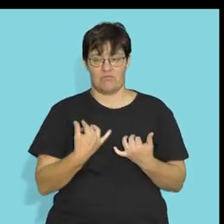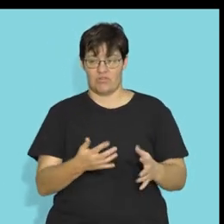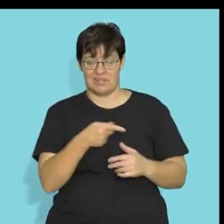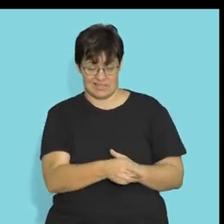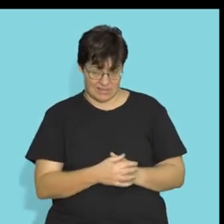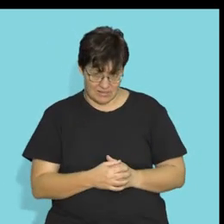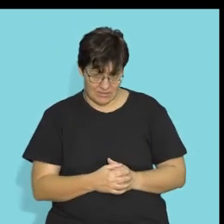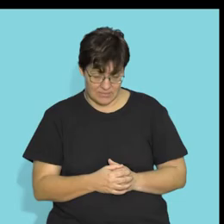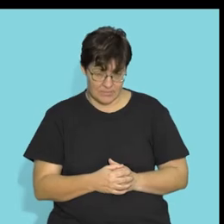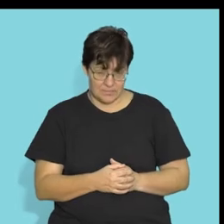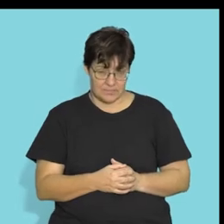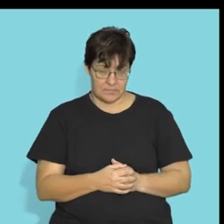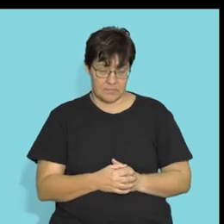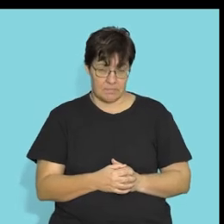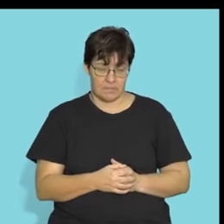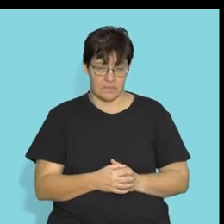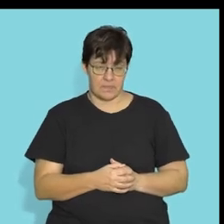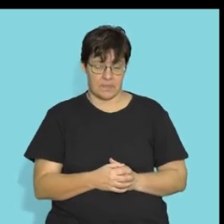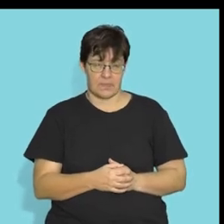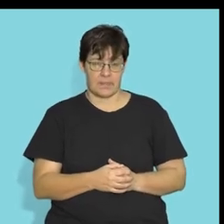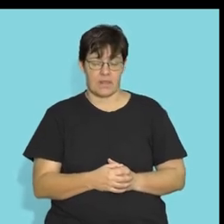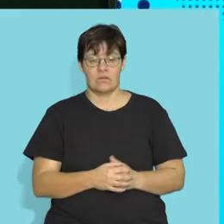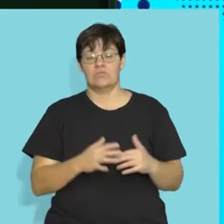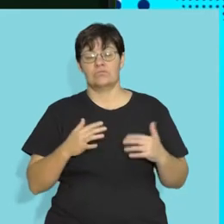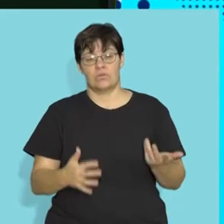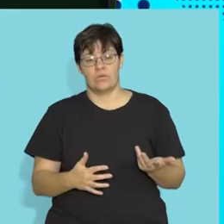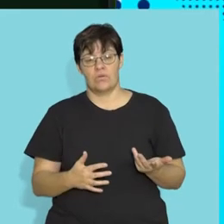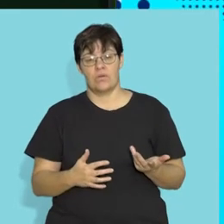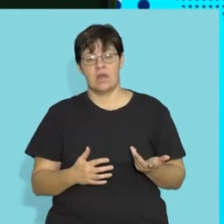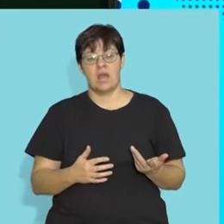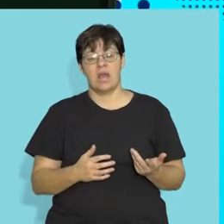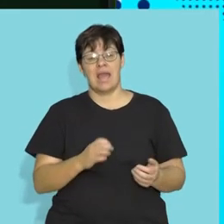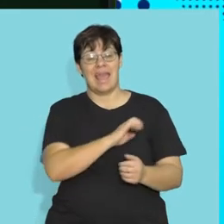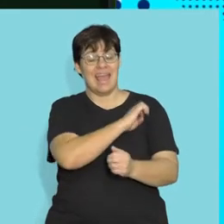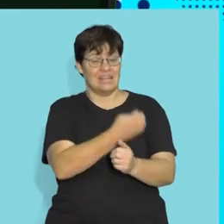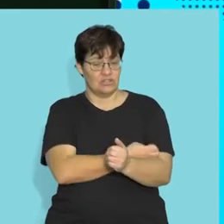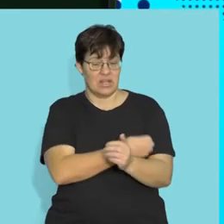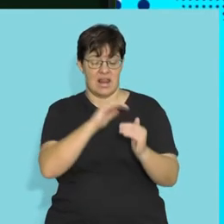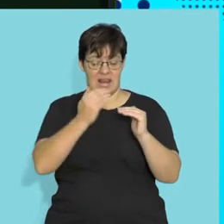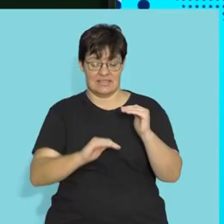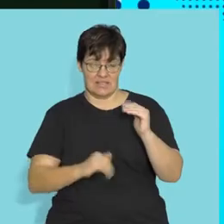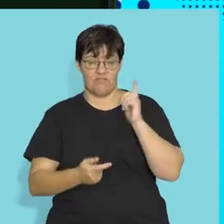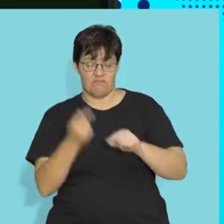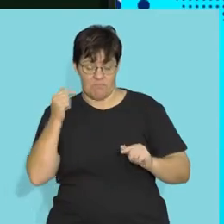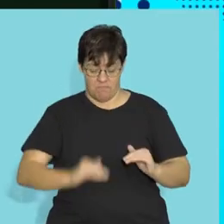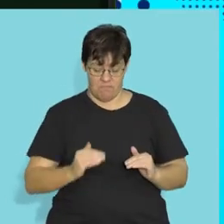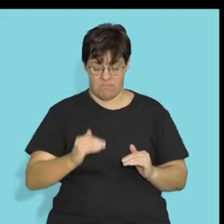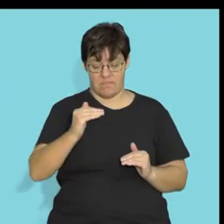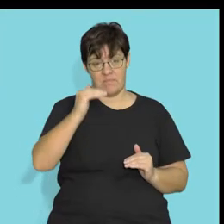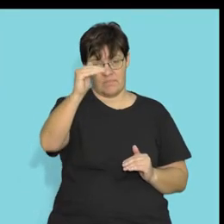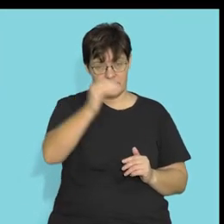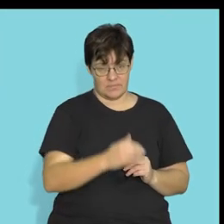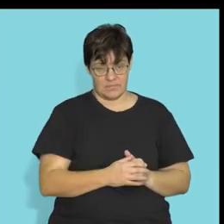accessed by the autotrophs. So what we see is a drastic decrease in the amount of energy.